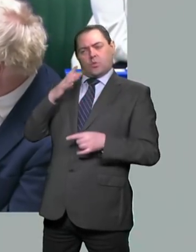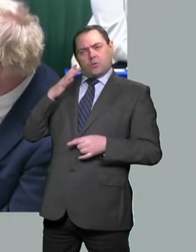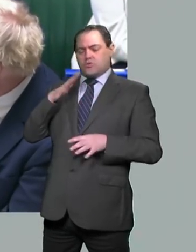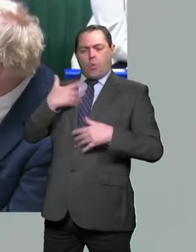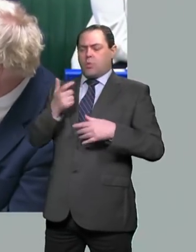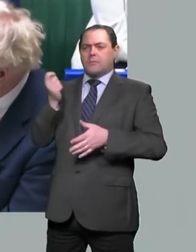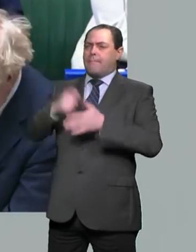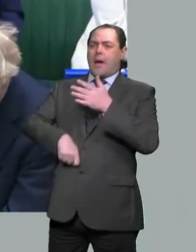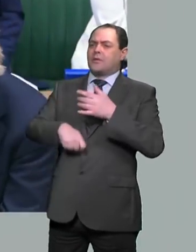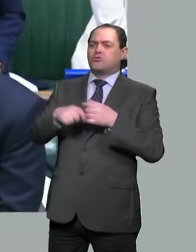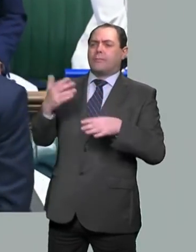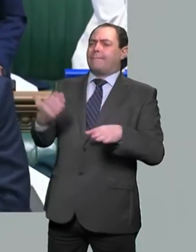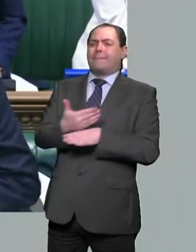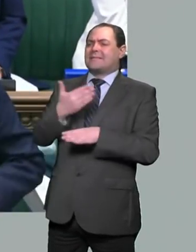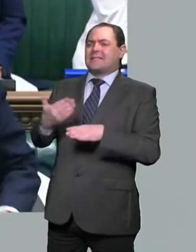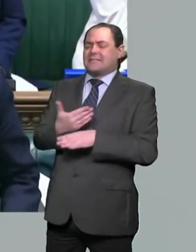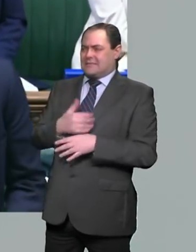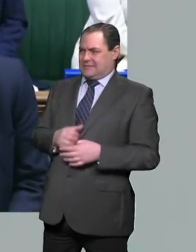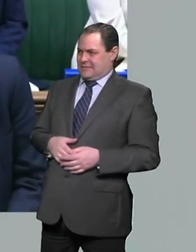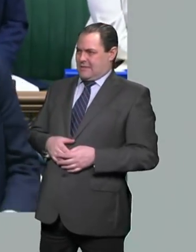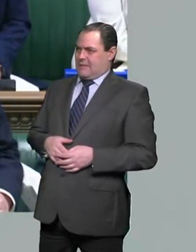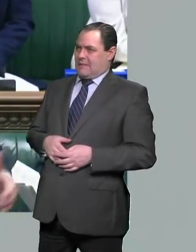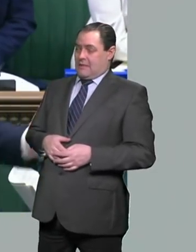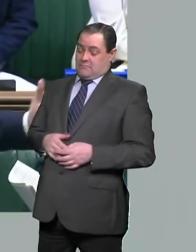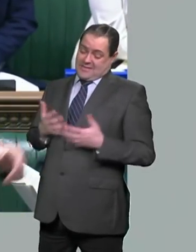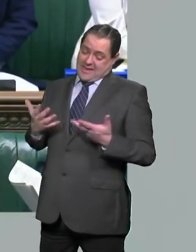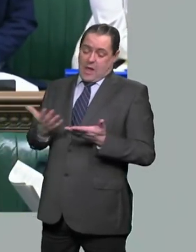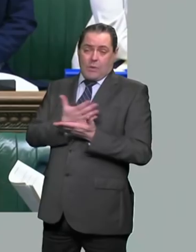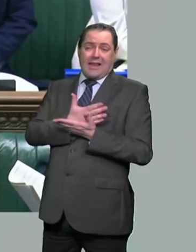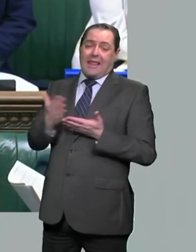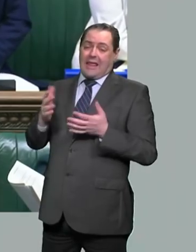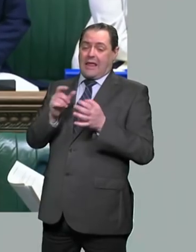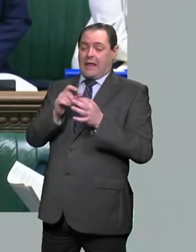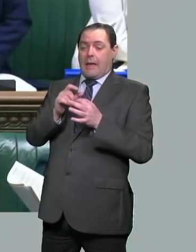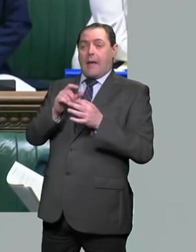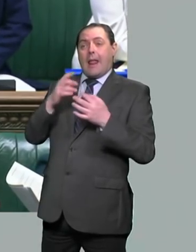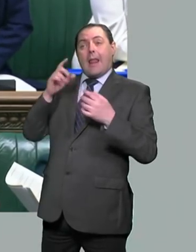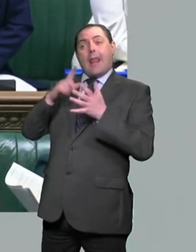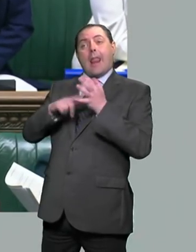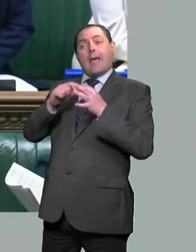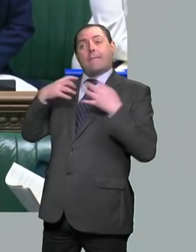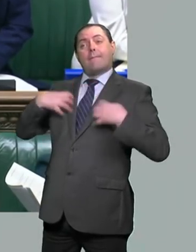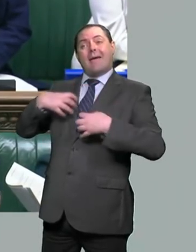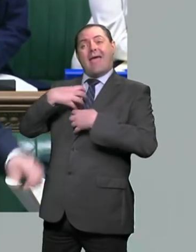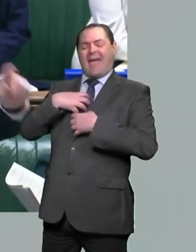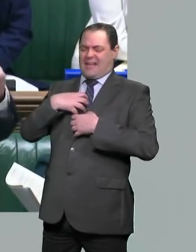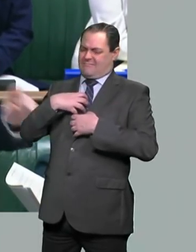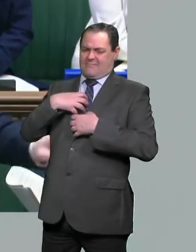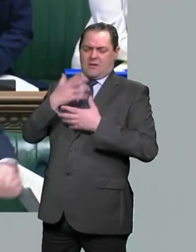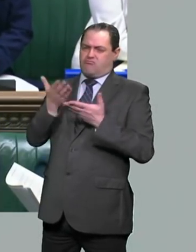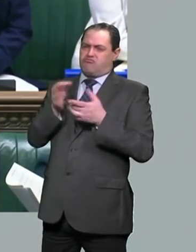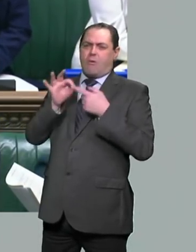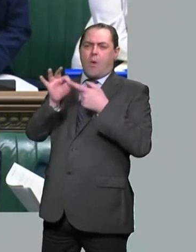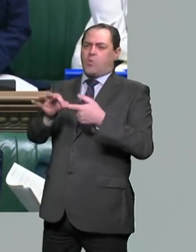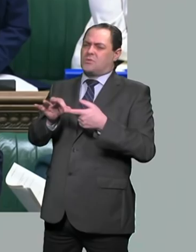penalise business, and particularly small businesses. And it's become clear that the scheme proposed by the Labour Mayor in Manchester is completely unworkable, will do